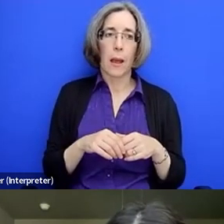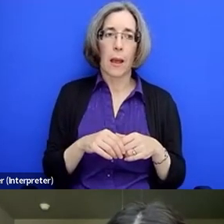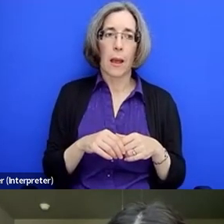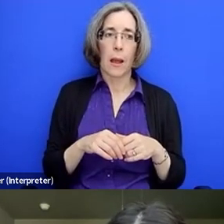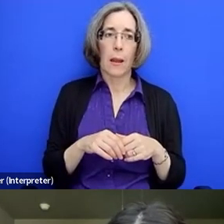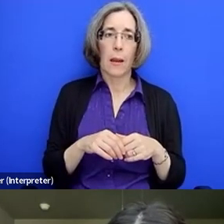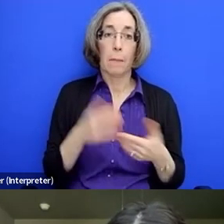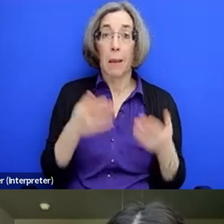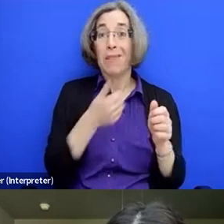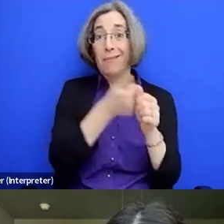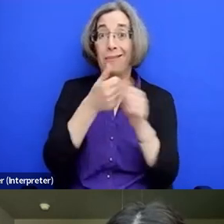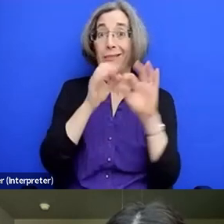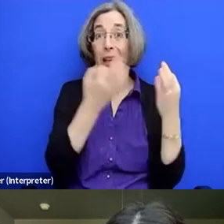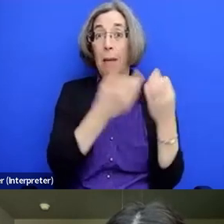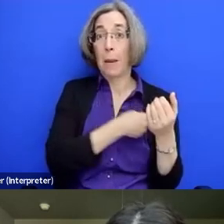disabilities themselves.